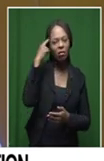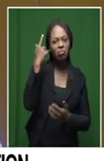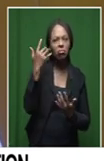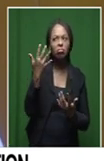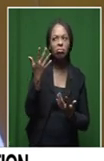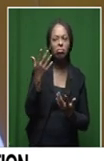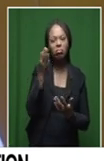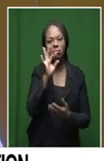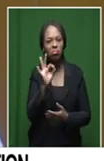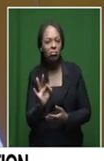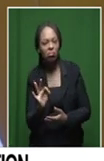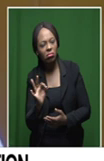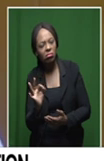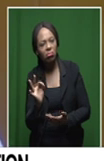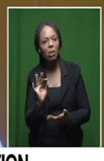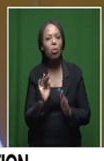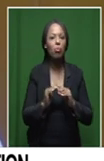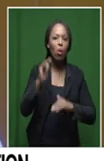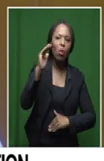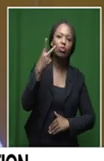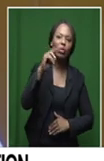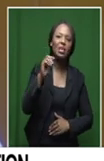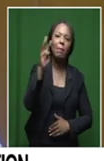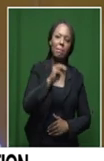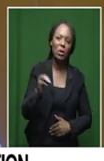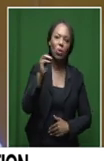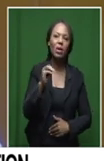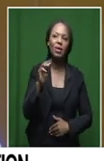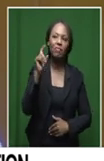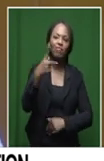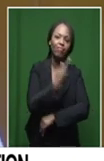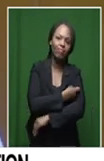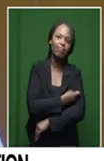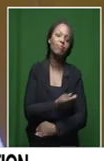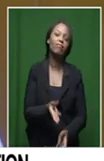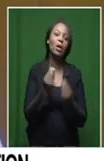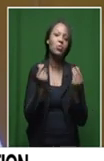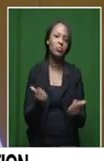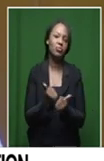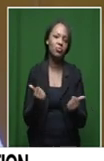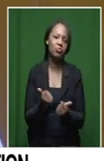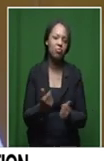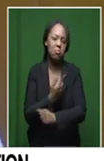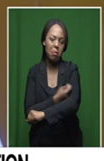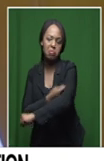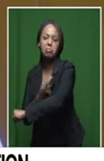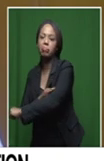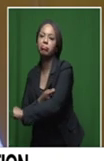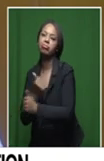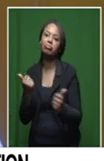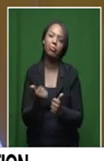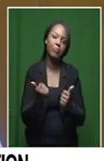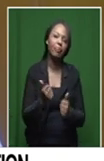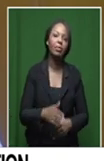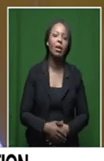having administered more than 20 million vaccines. So just over 1/3